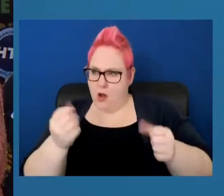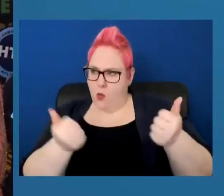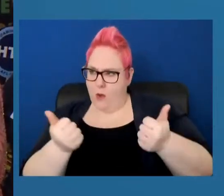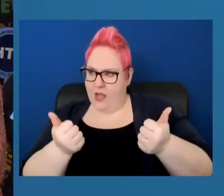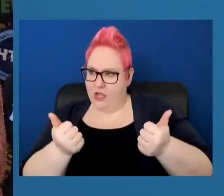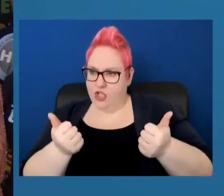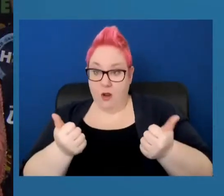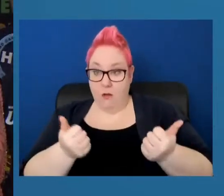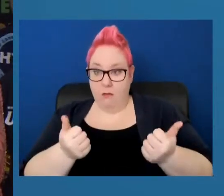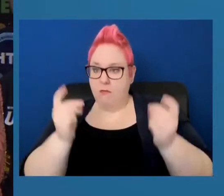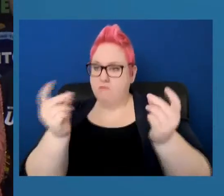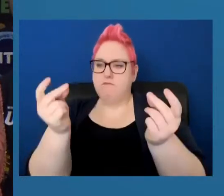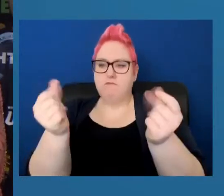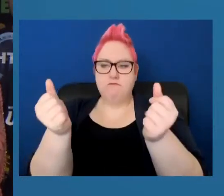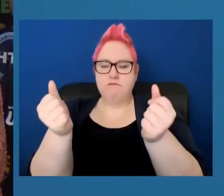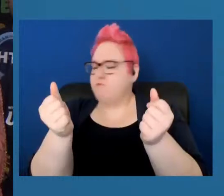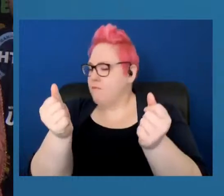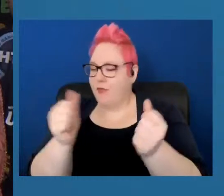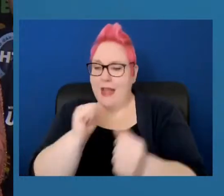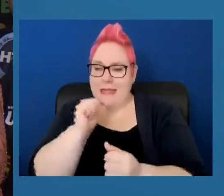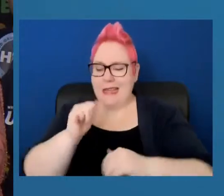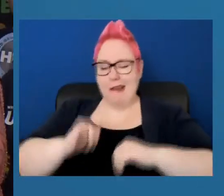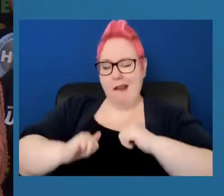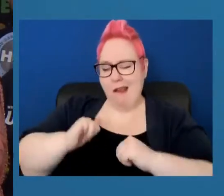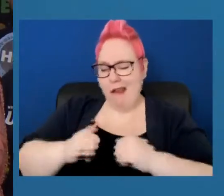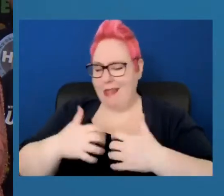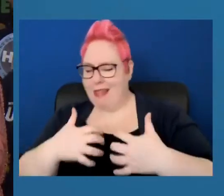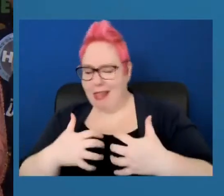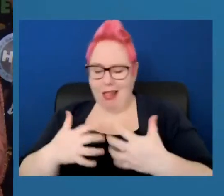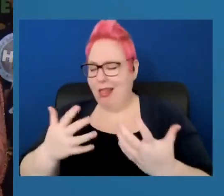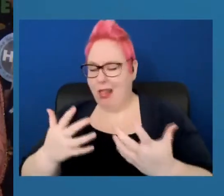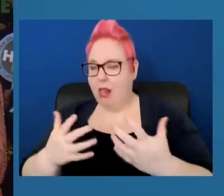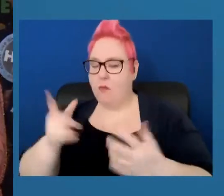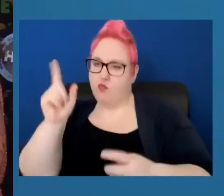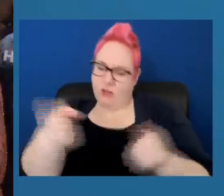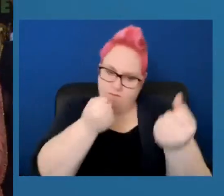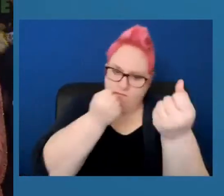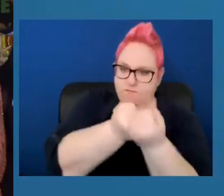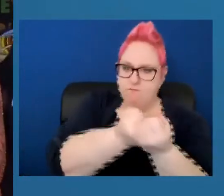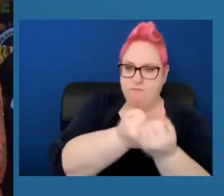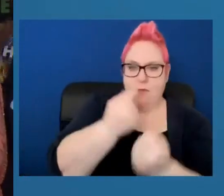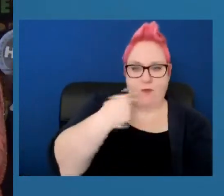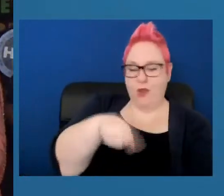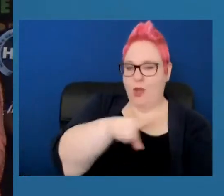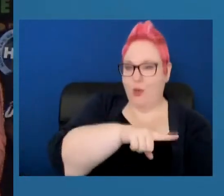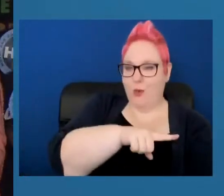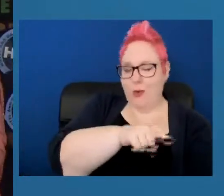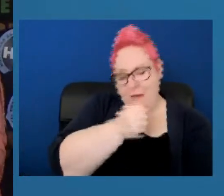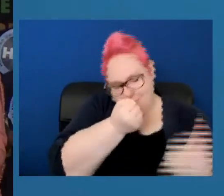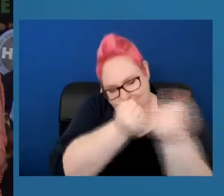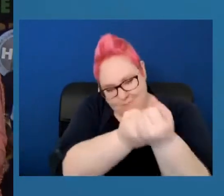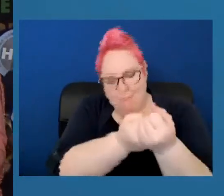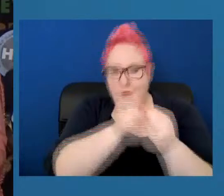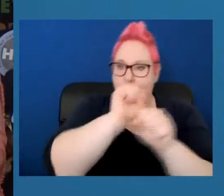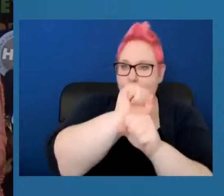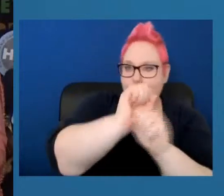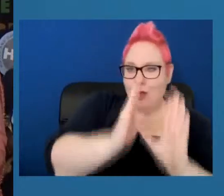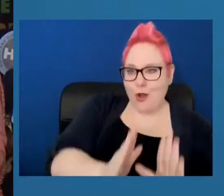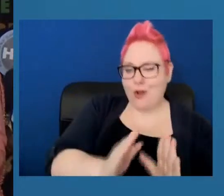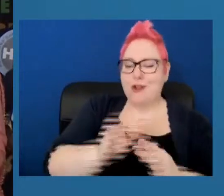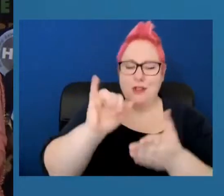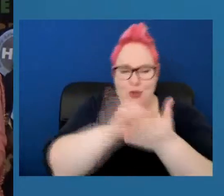hesitate. They didn't equivocate. They said, we are on your side. We are on the side of working New Yorkers. We're on the side of